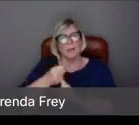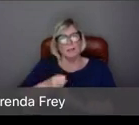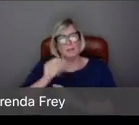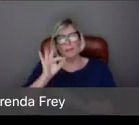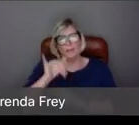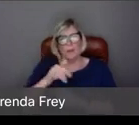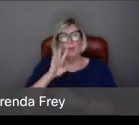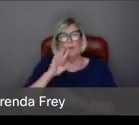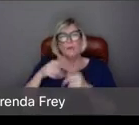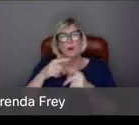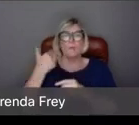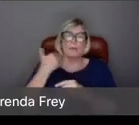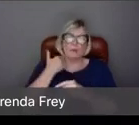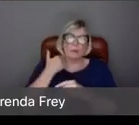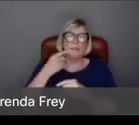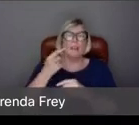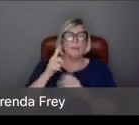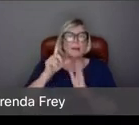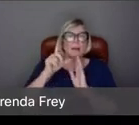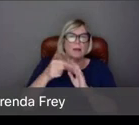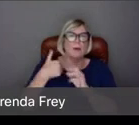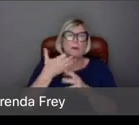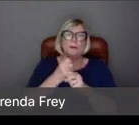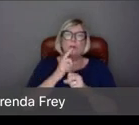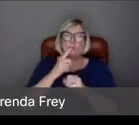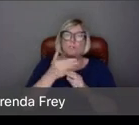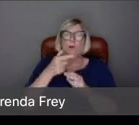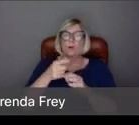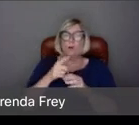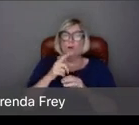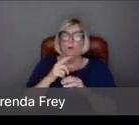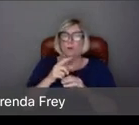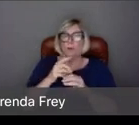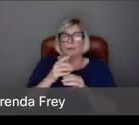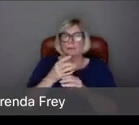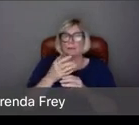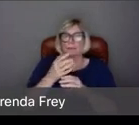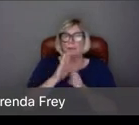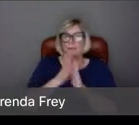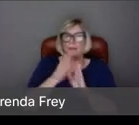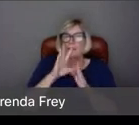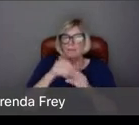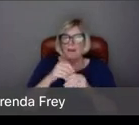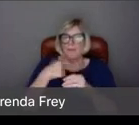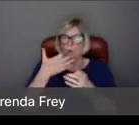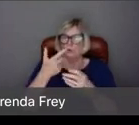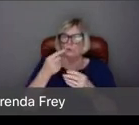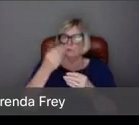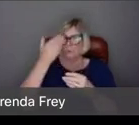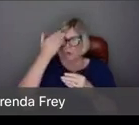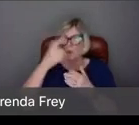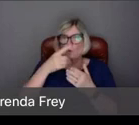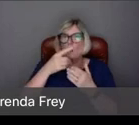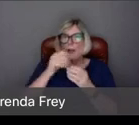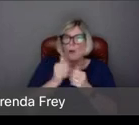about bankruptcy in a minute, just making sure before you get into that, that you know what it's going to do to your credit score in your report.